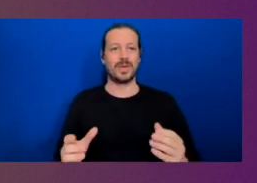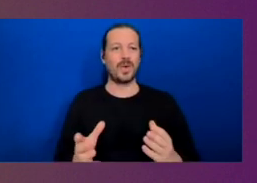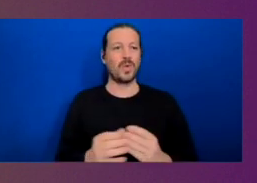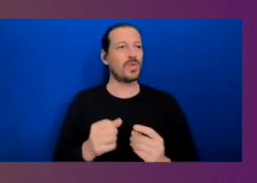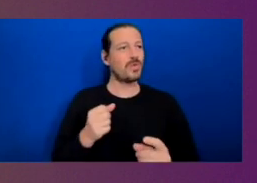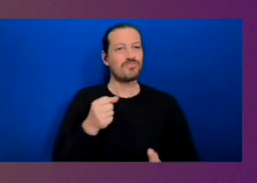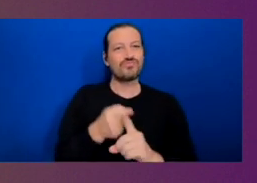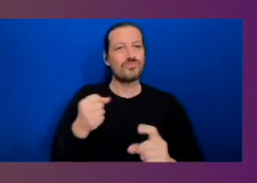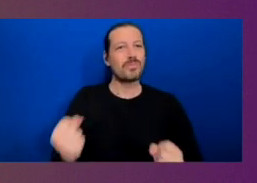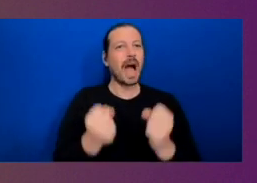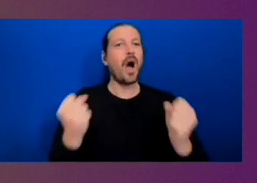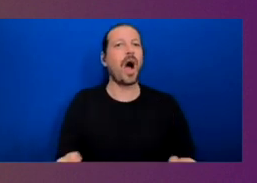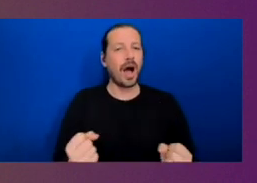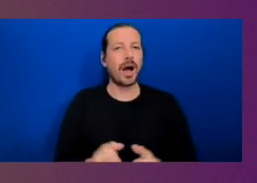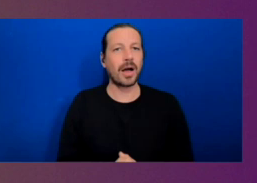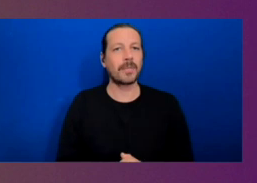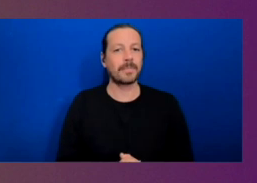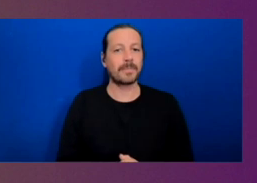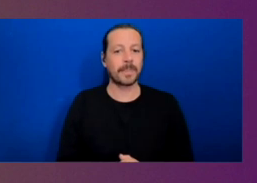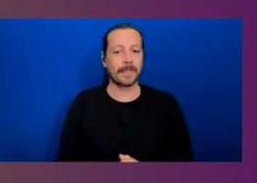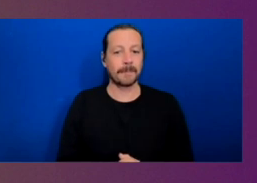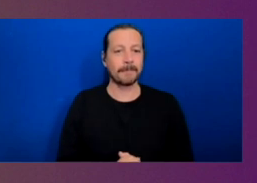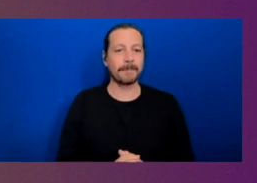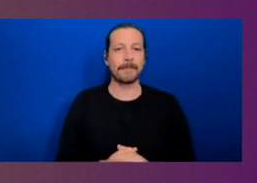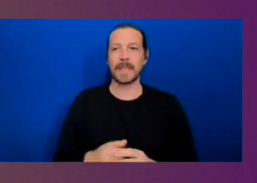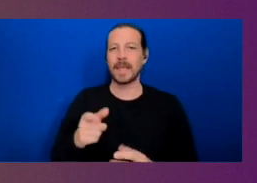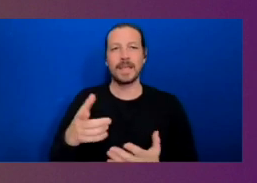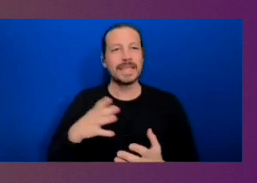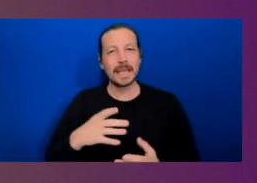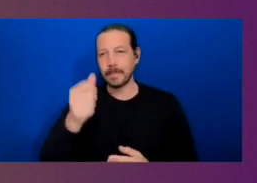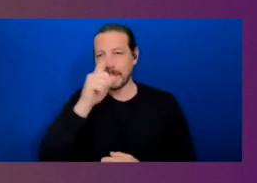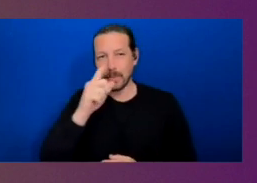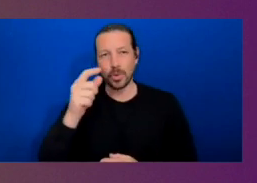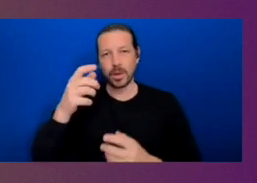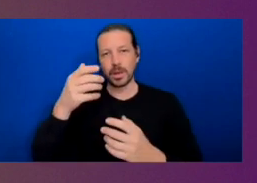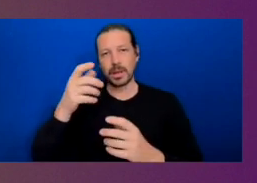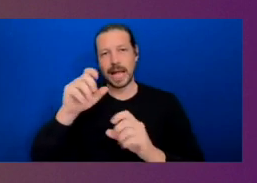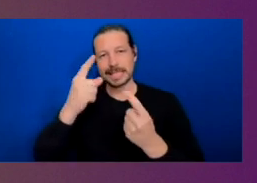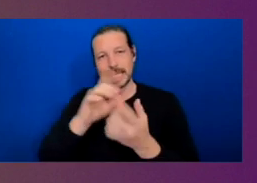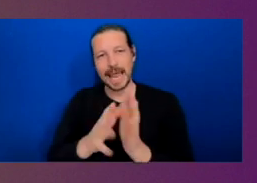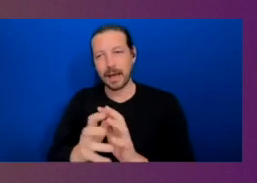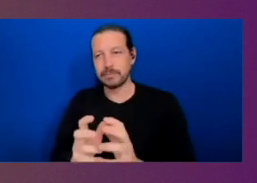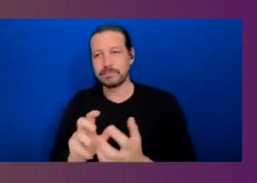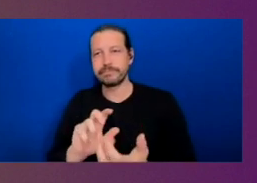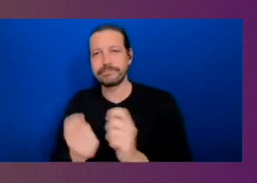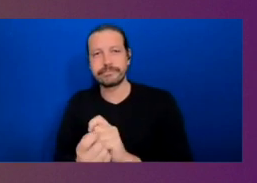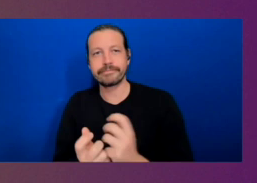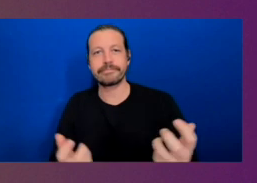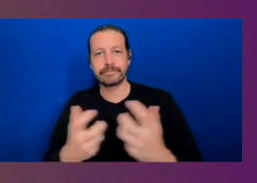and adapt them to the situation that you're solving for, to design something that's going to add real